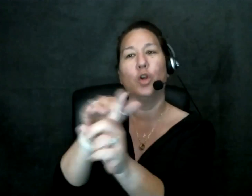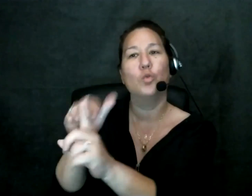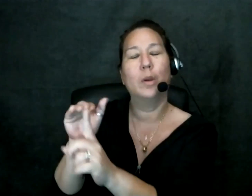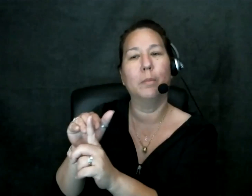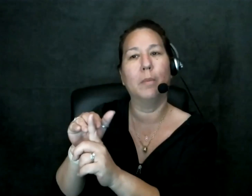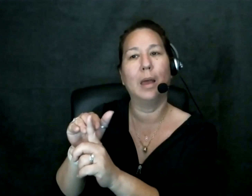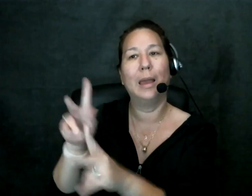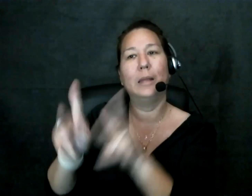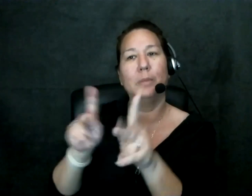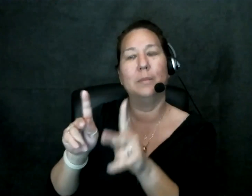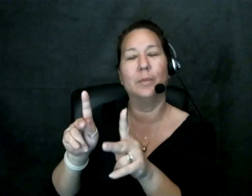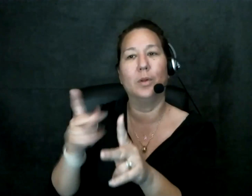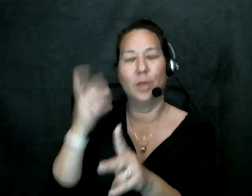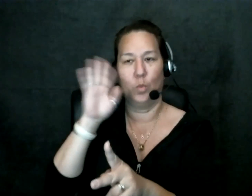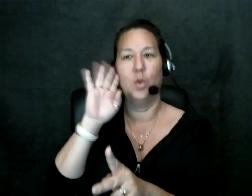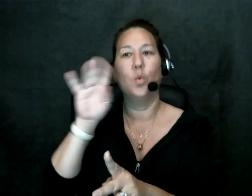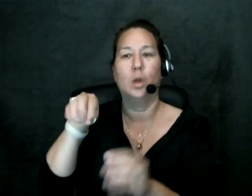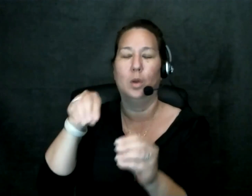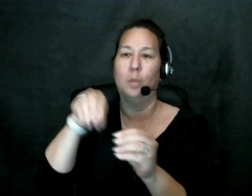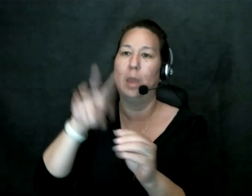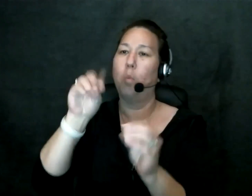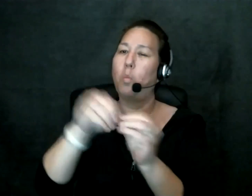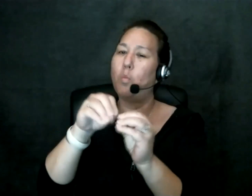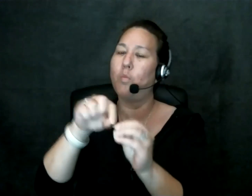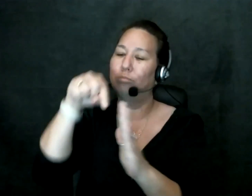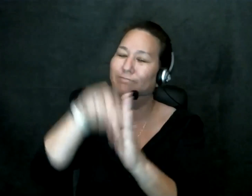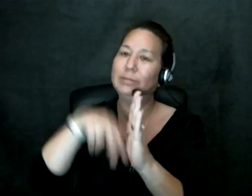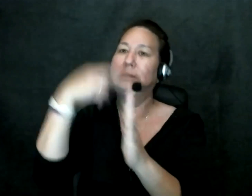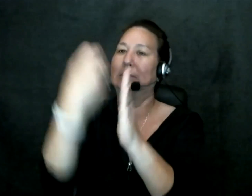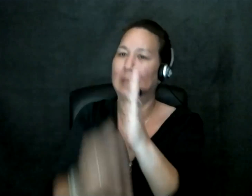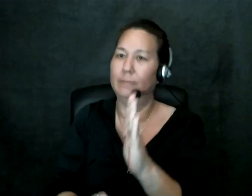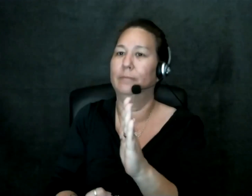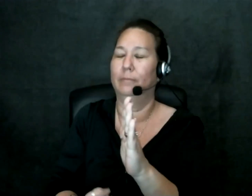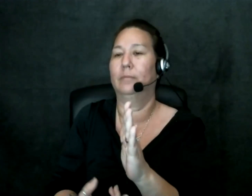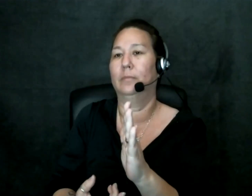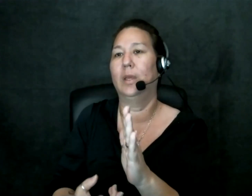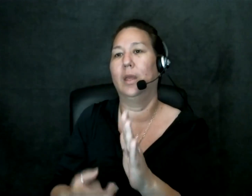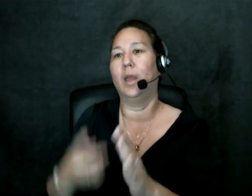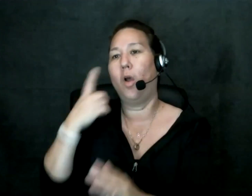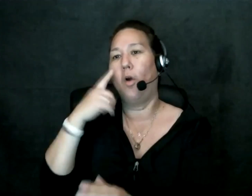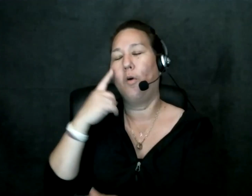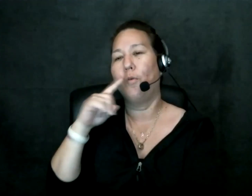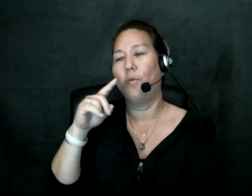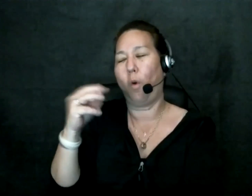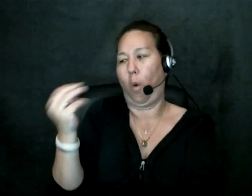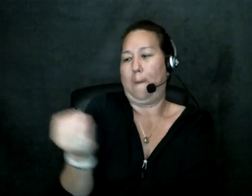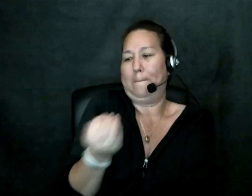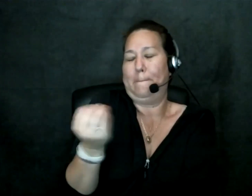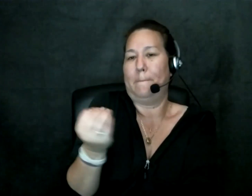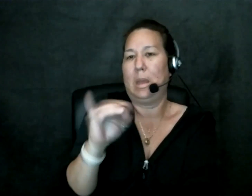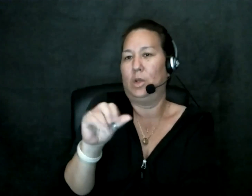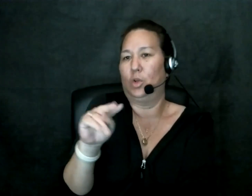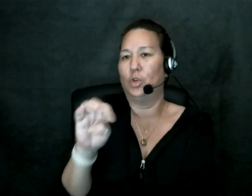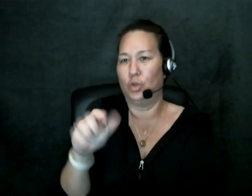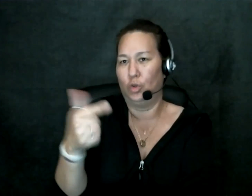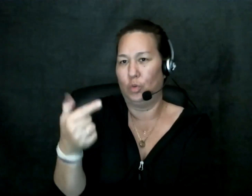on next Monday, the 21st, from 6 to 7:30 p.m. for employers. So not all of the employer